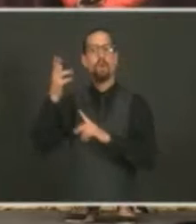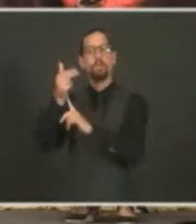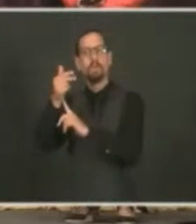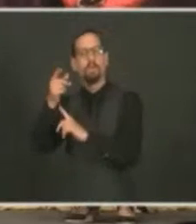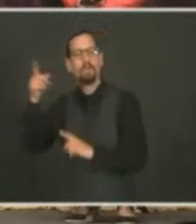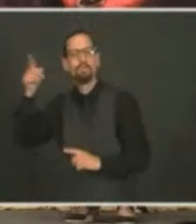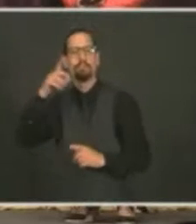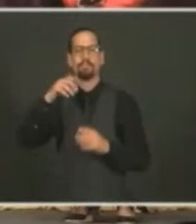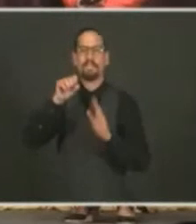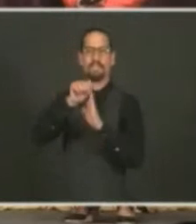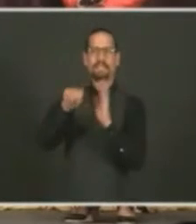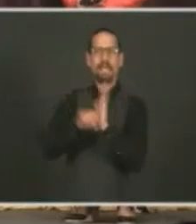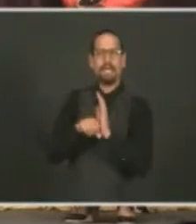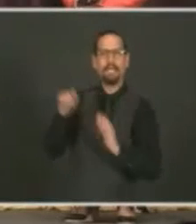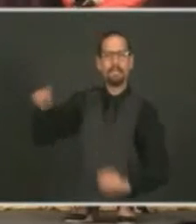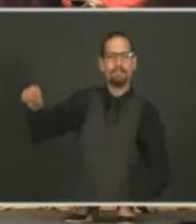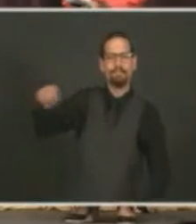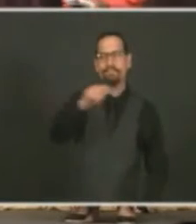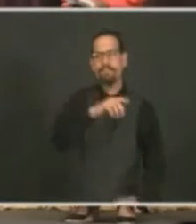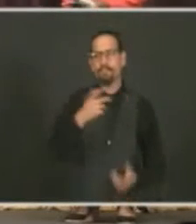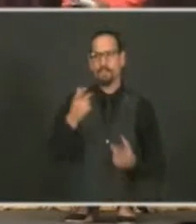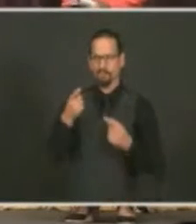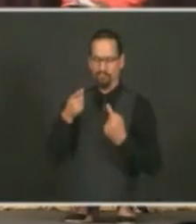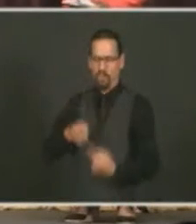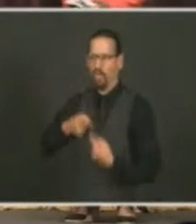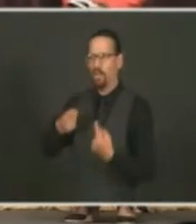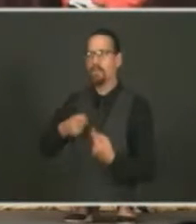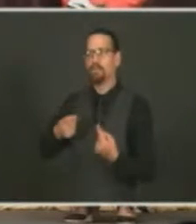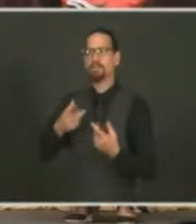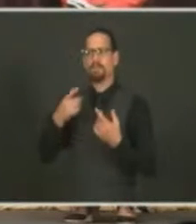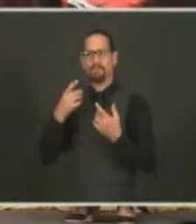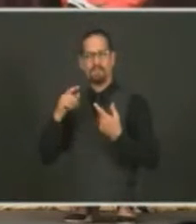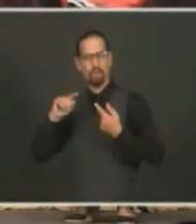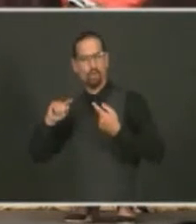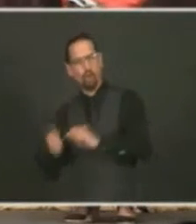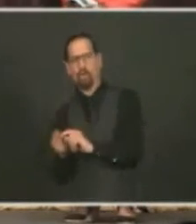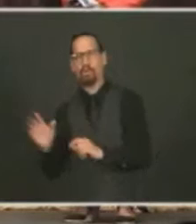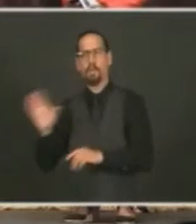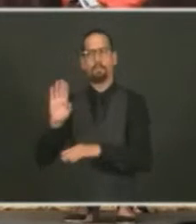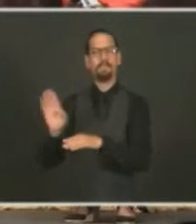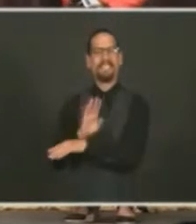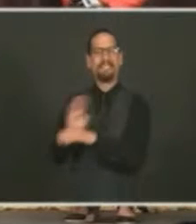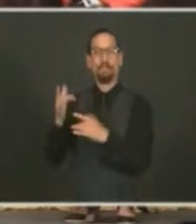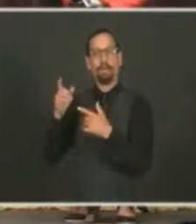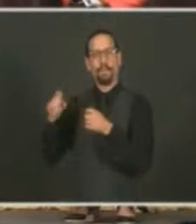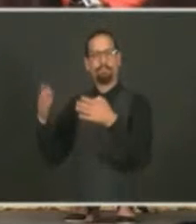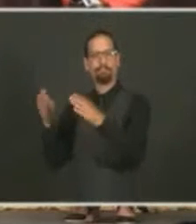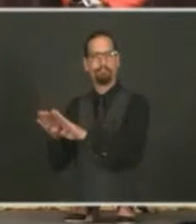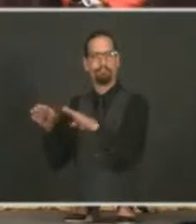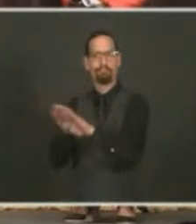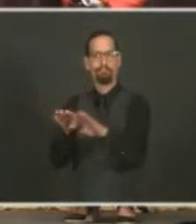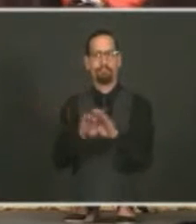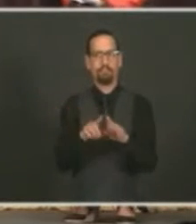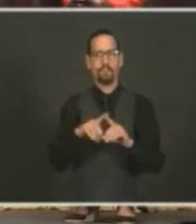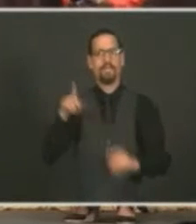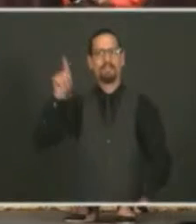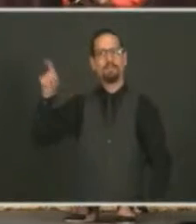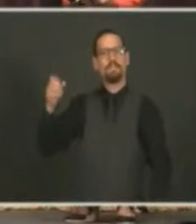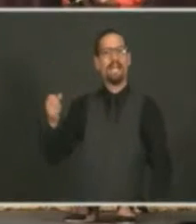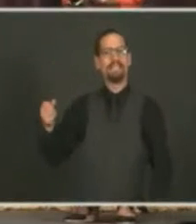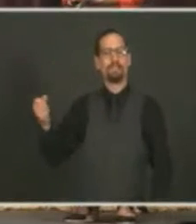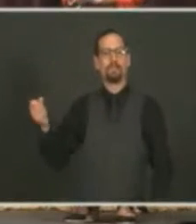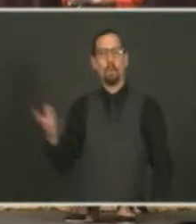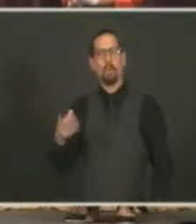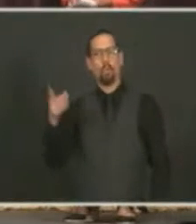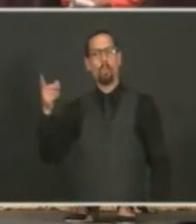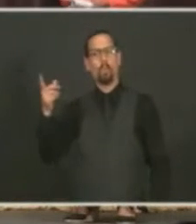is crippled. And yet the state itself is essentially some of the biggest competition now